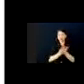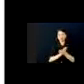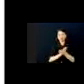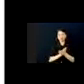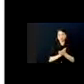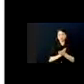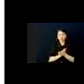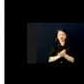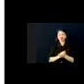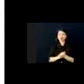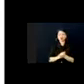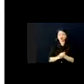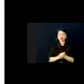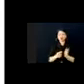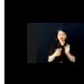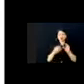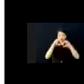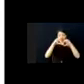of communities